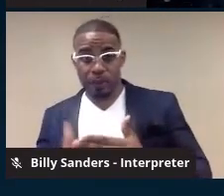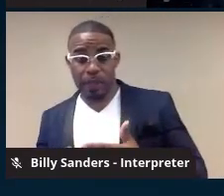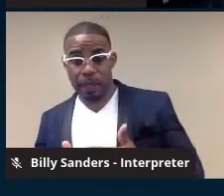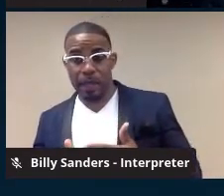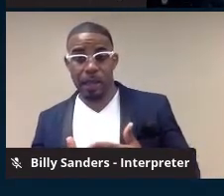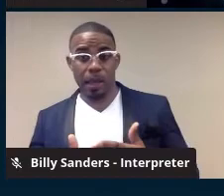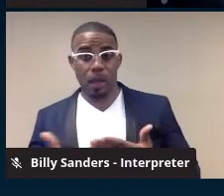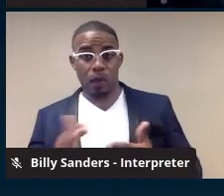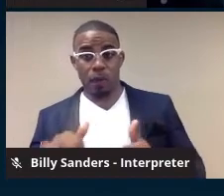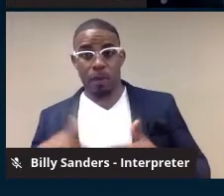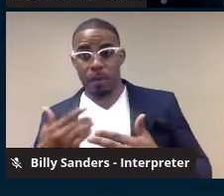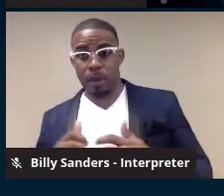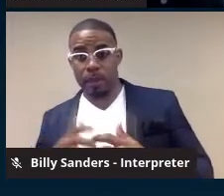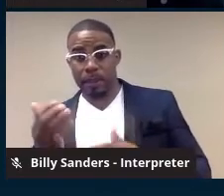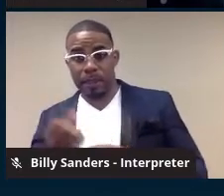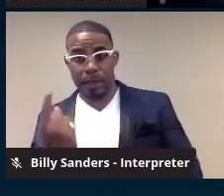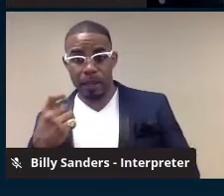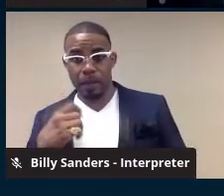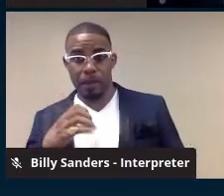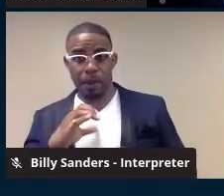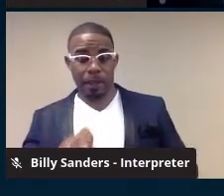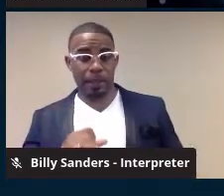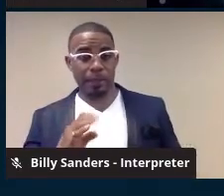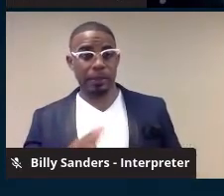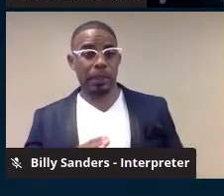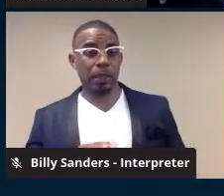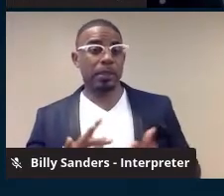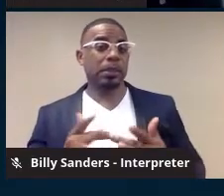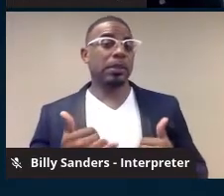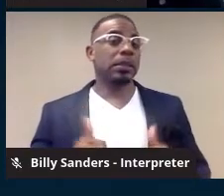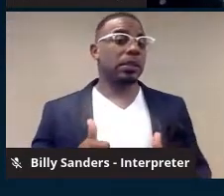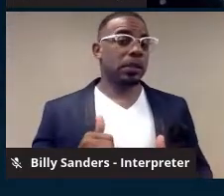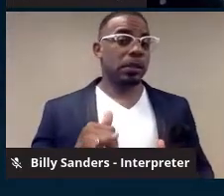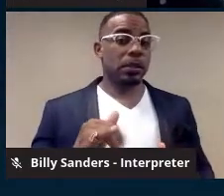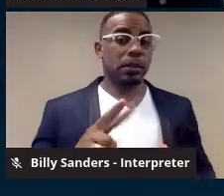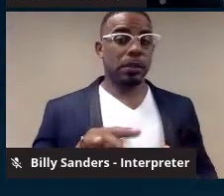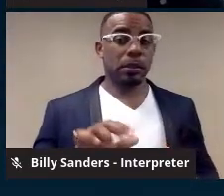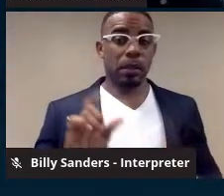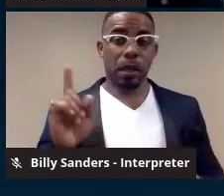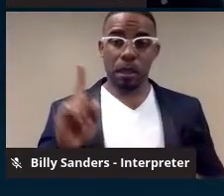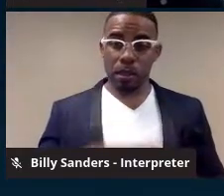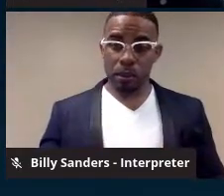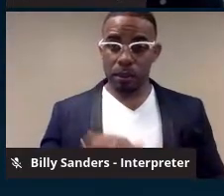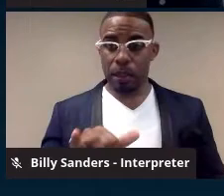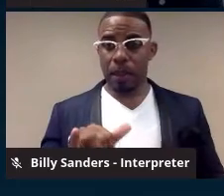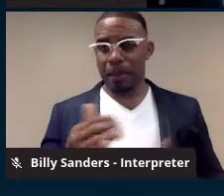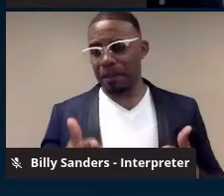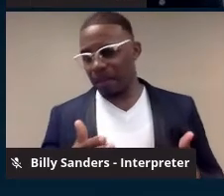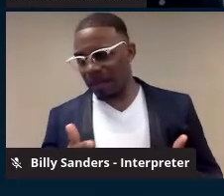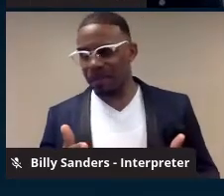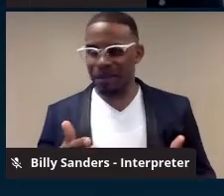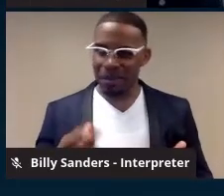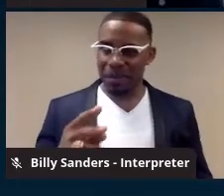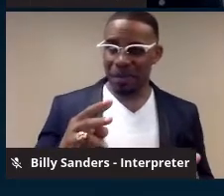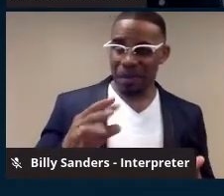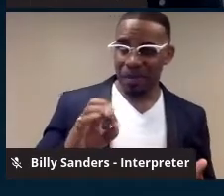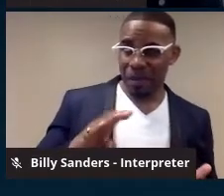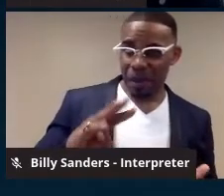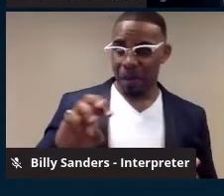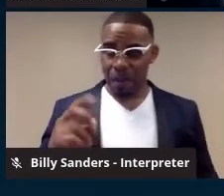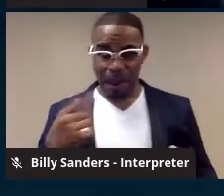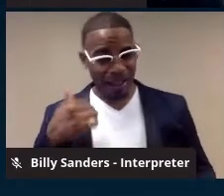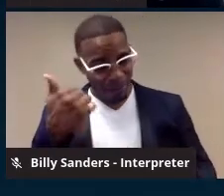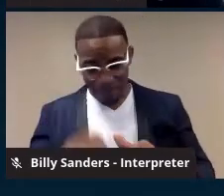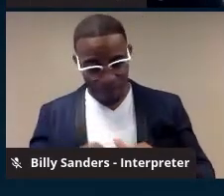year, where client-side was still in beta until, I think, maybe February, March. I can't remember,